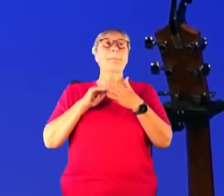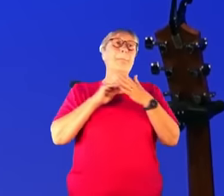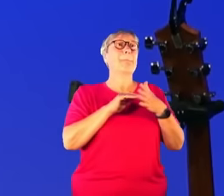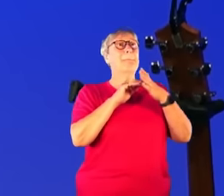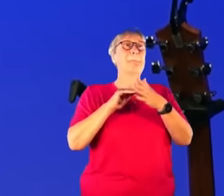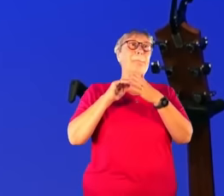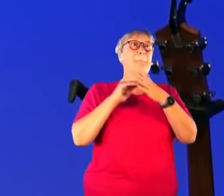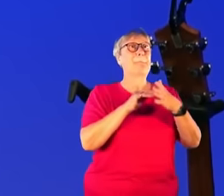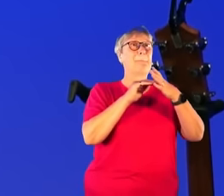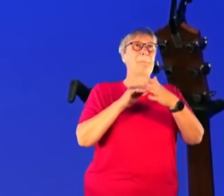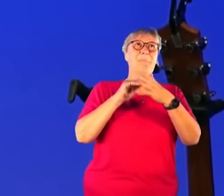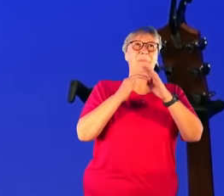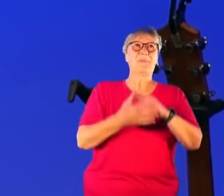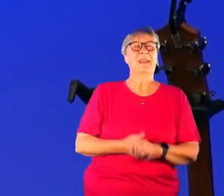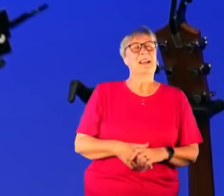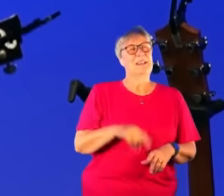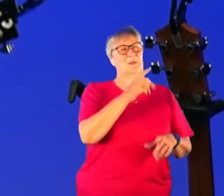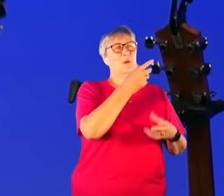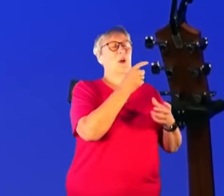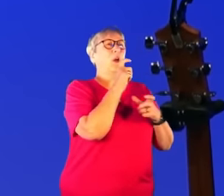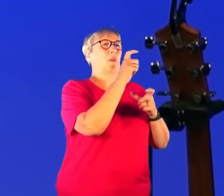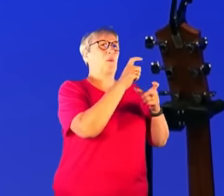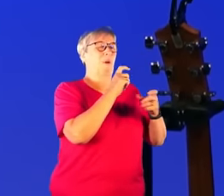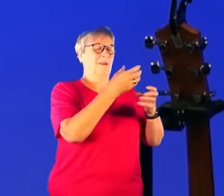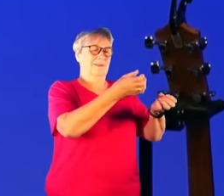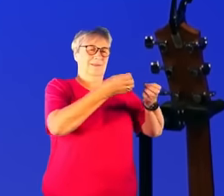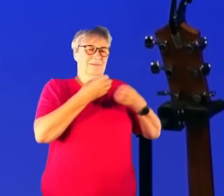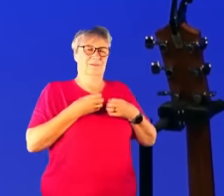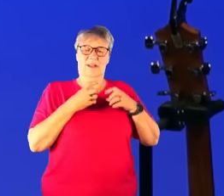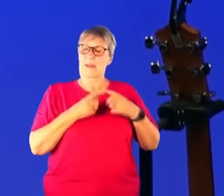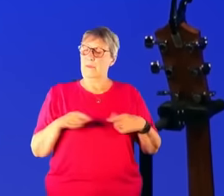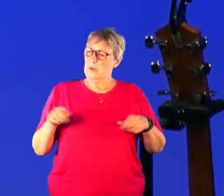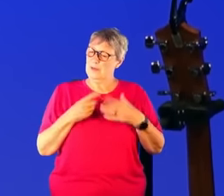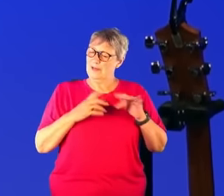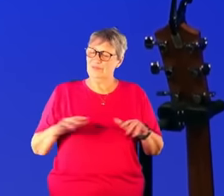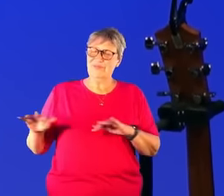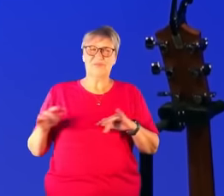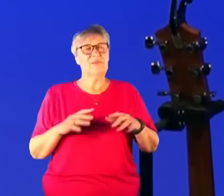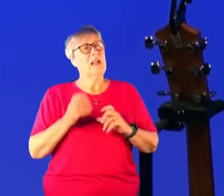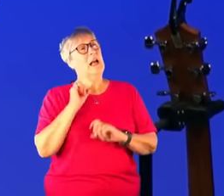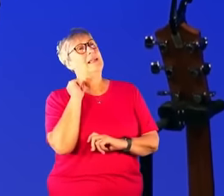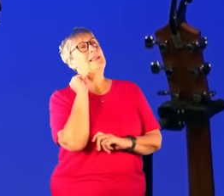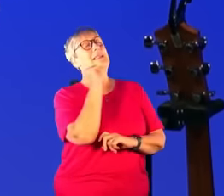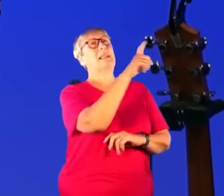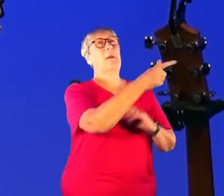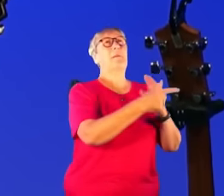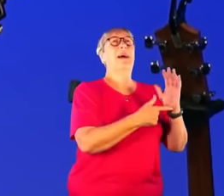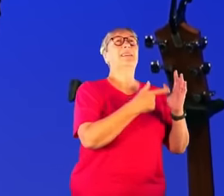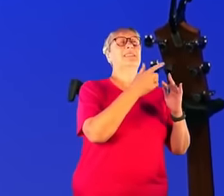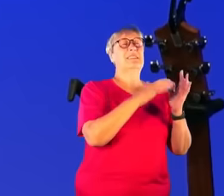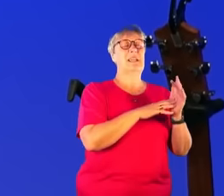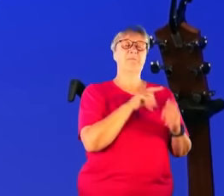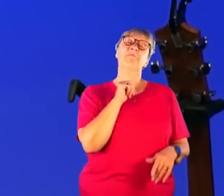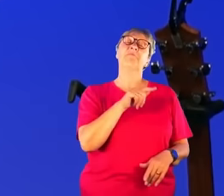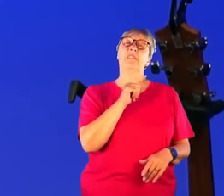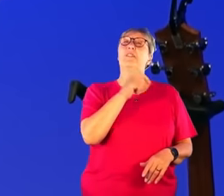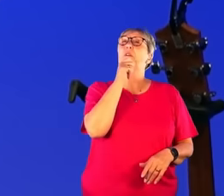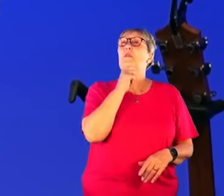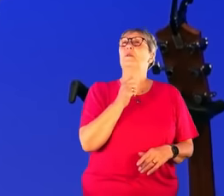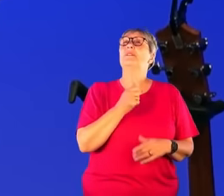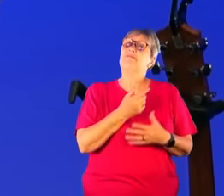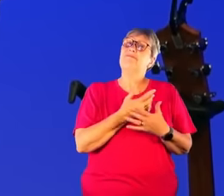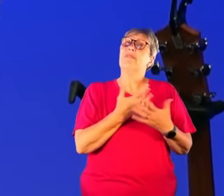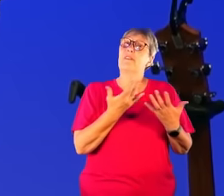write and sent the song to Tim, and he was happy with it. And it's been a song that's been used in a number of